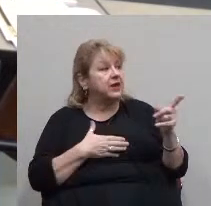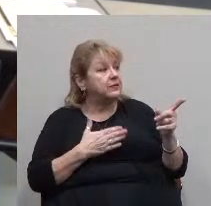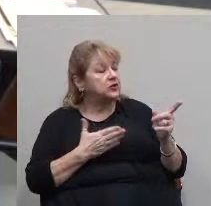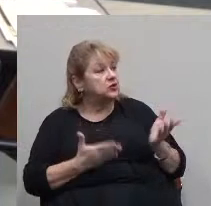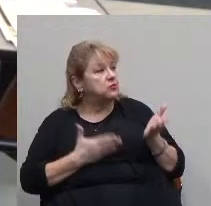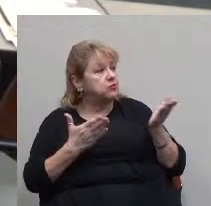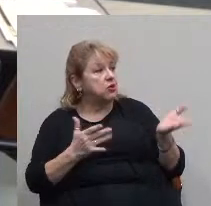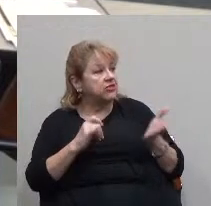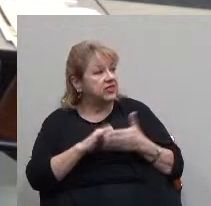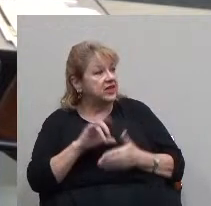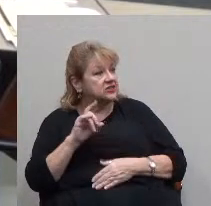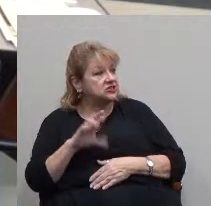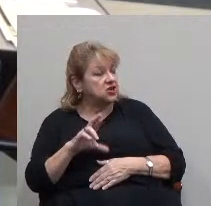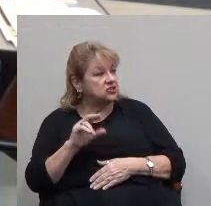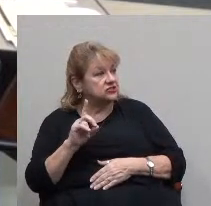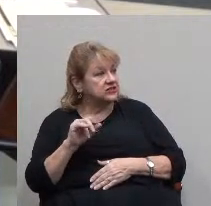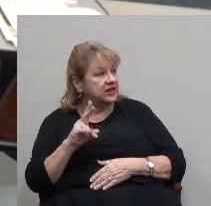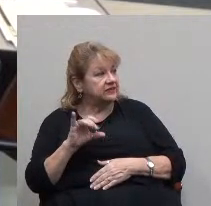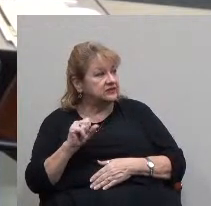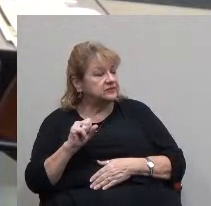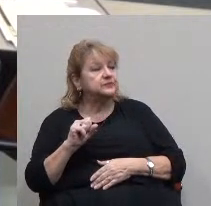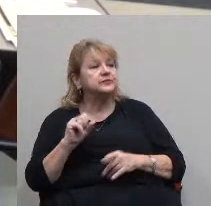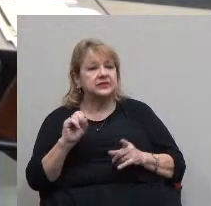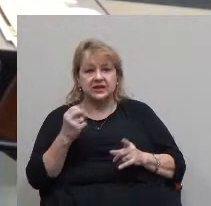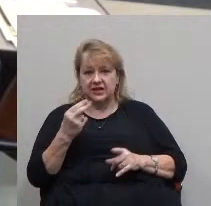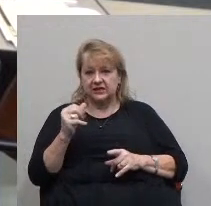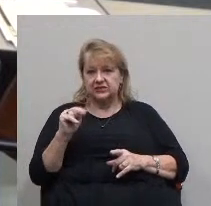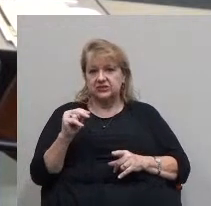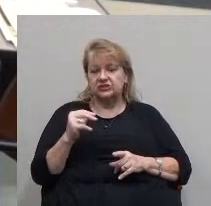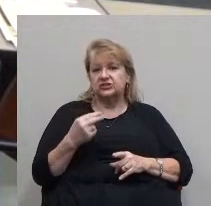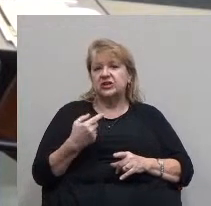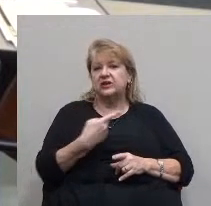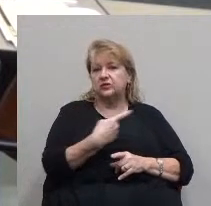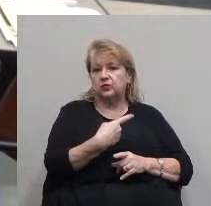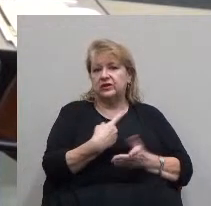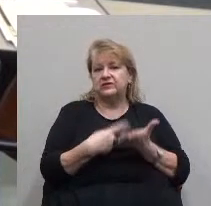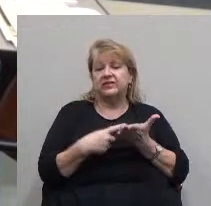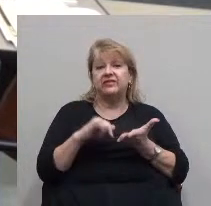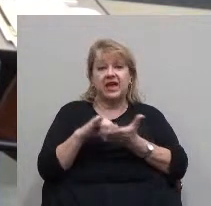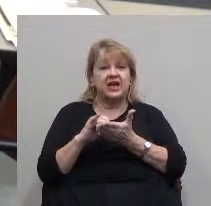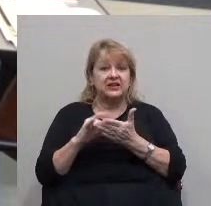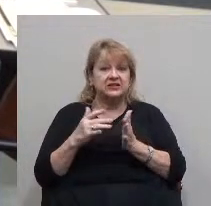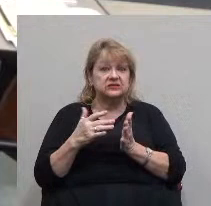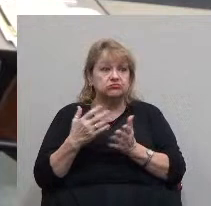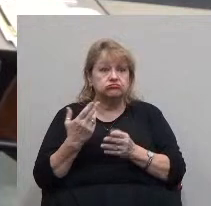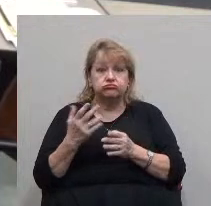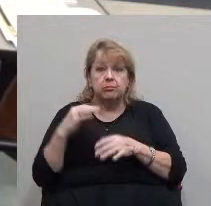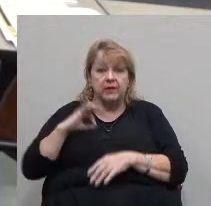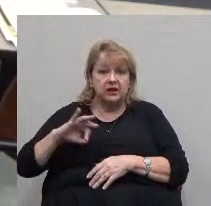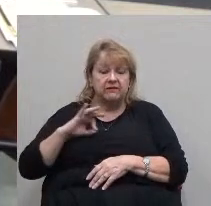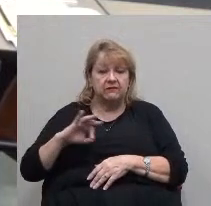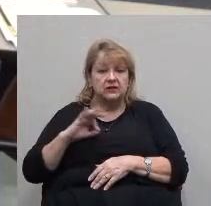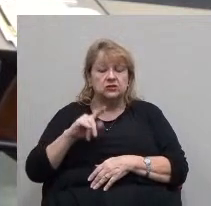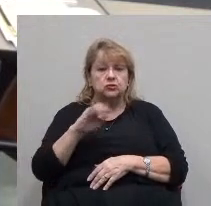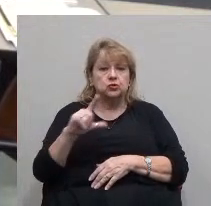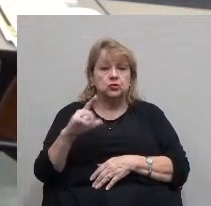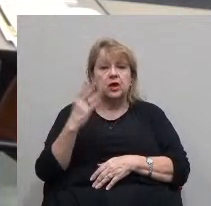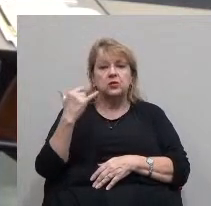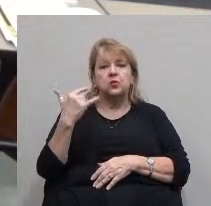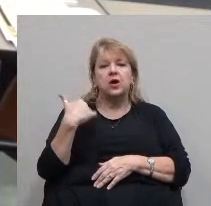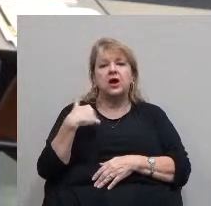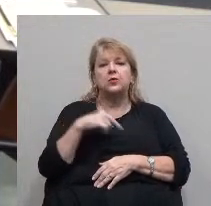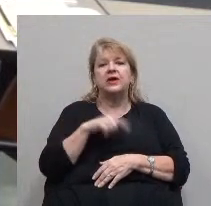brought that up, Dr. Davis, because Shannon and I had talked about that. It is a very useful tool. And one of the reasons why we have to buy